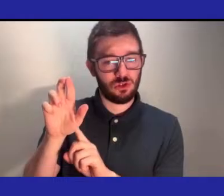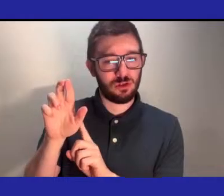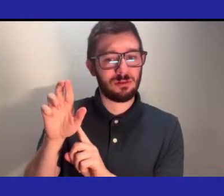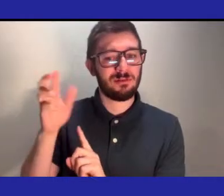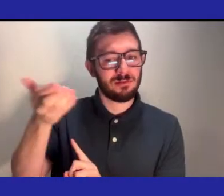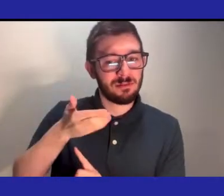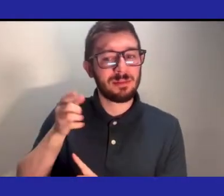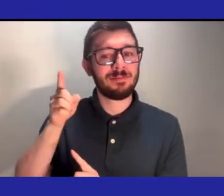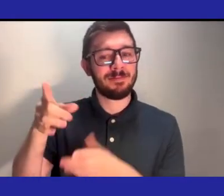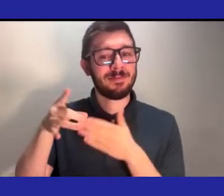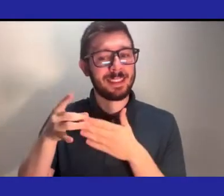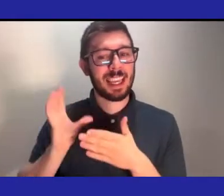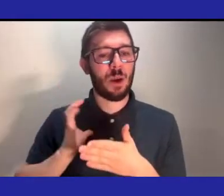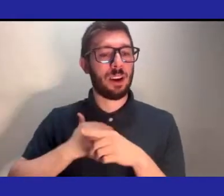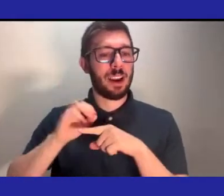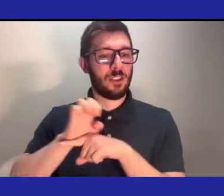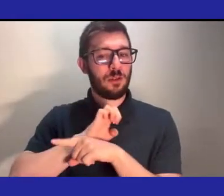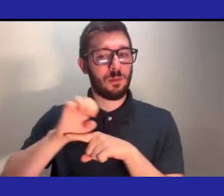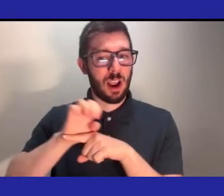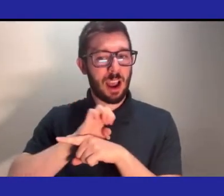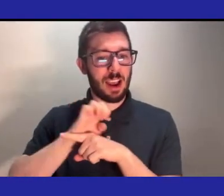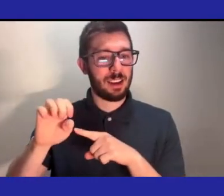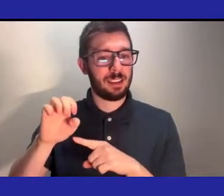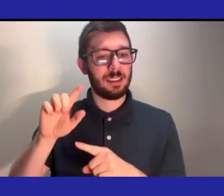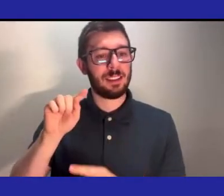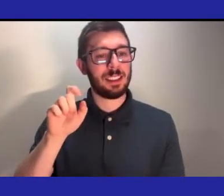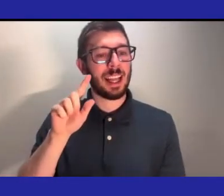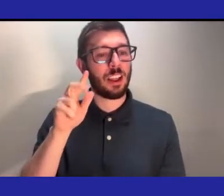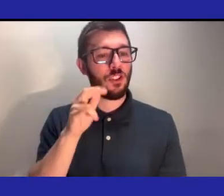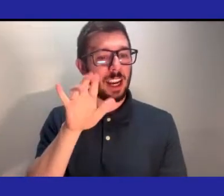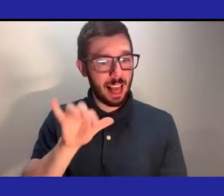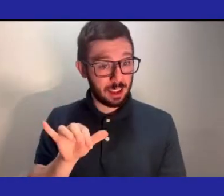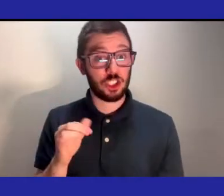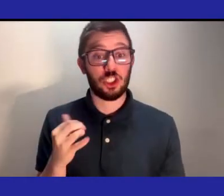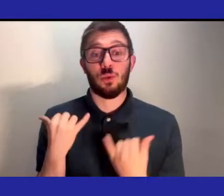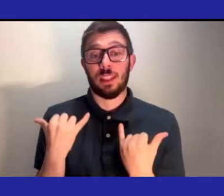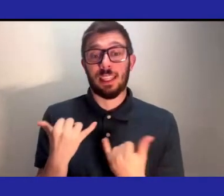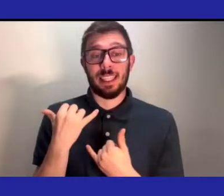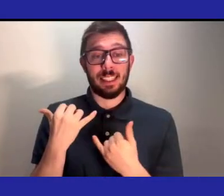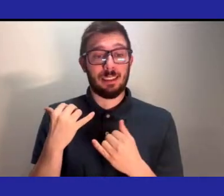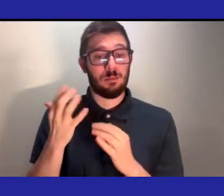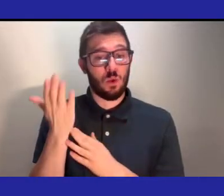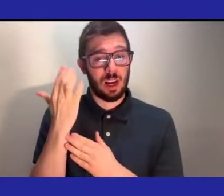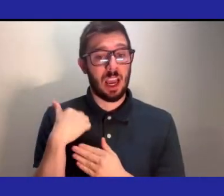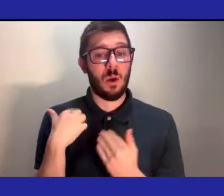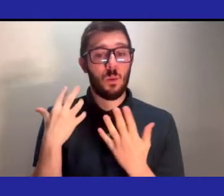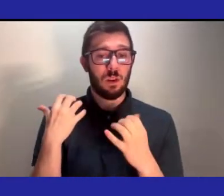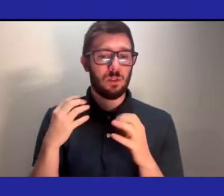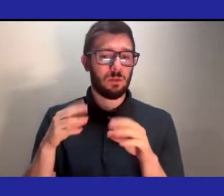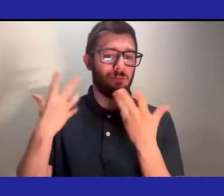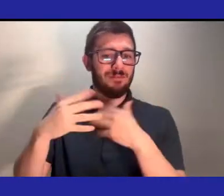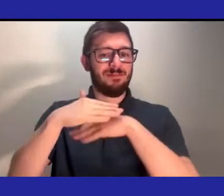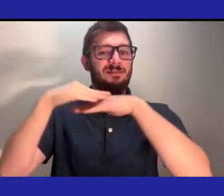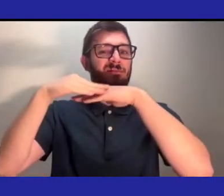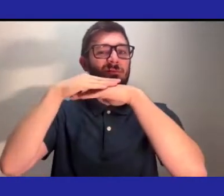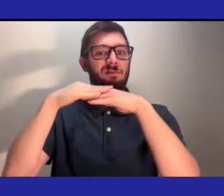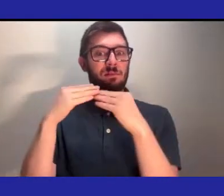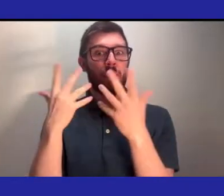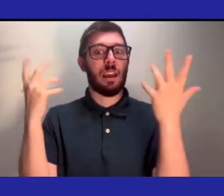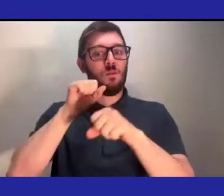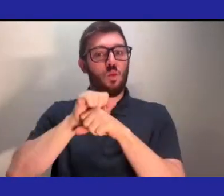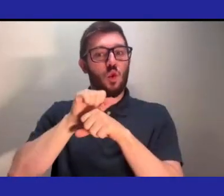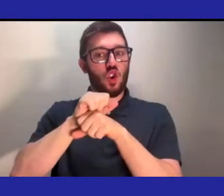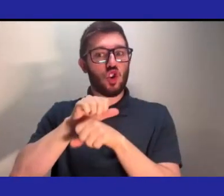as chief of the program. We'd like to provide this morning a very high level of the work that's being done across the enterprise as it relates to